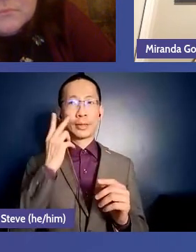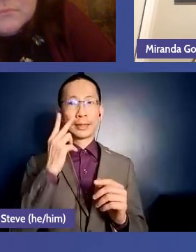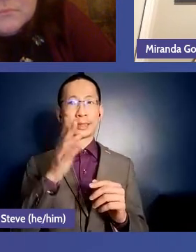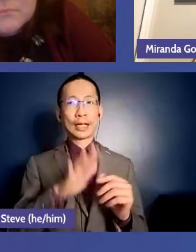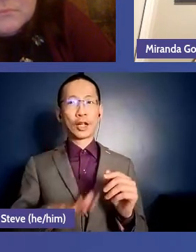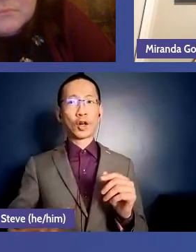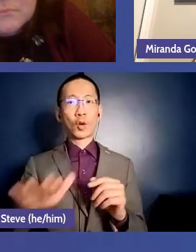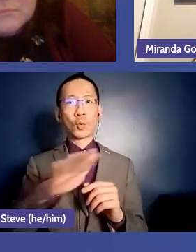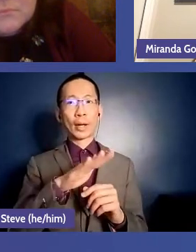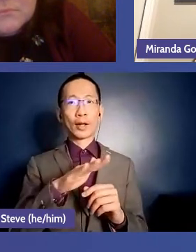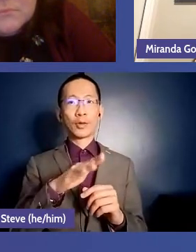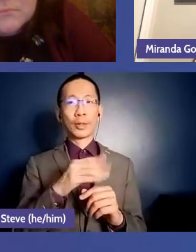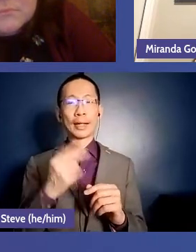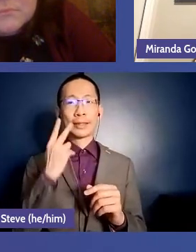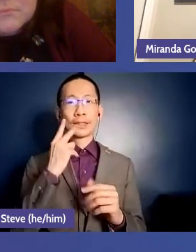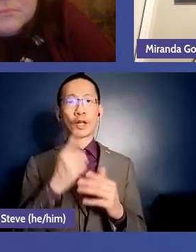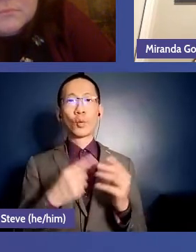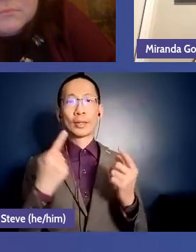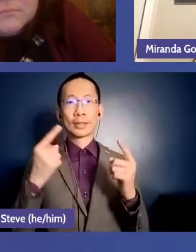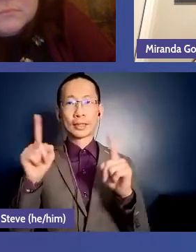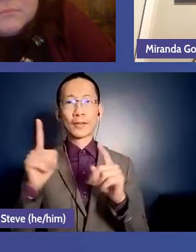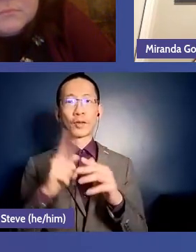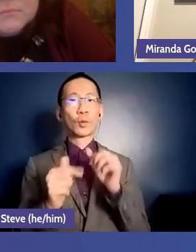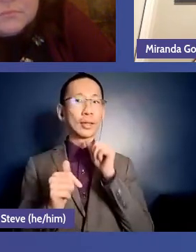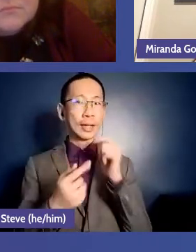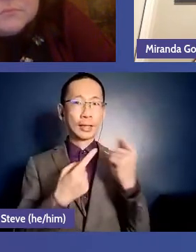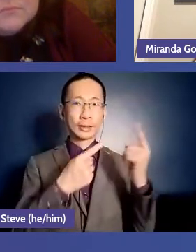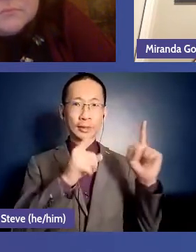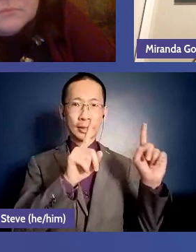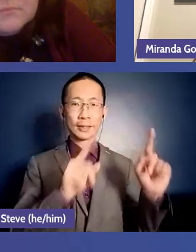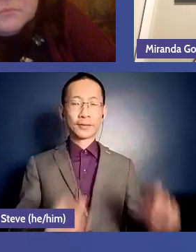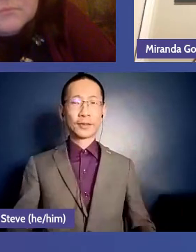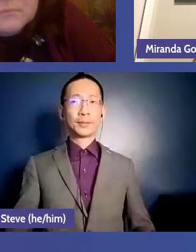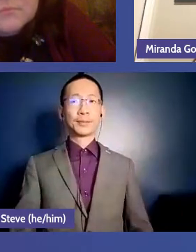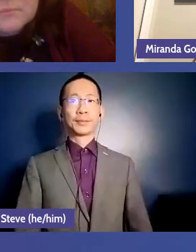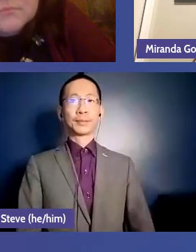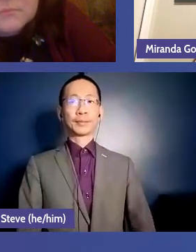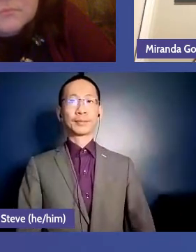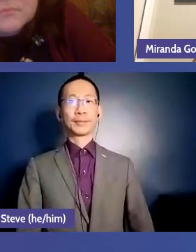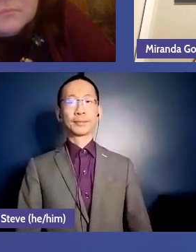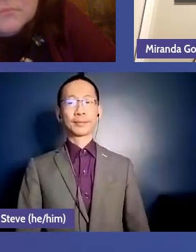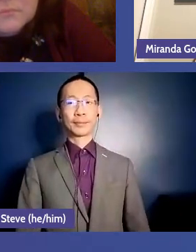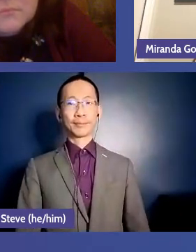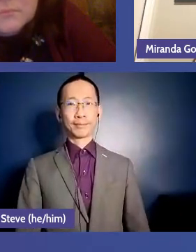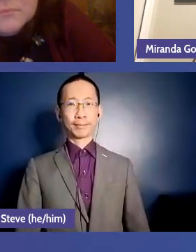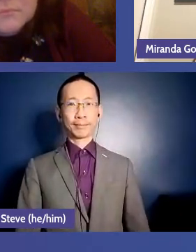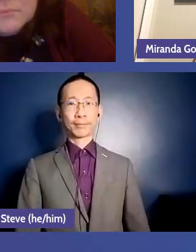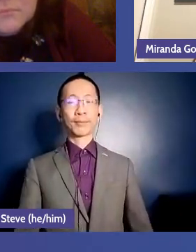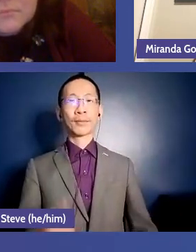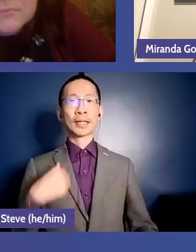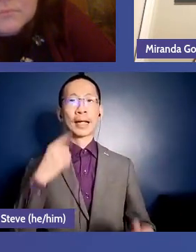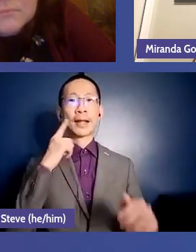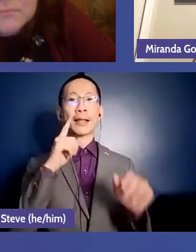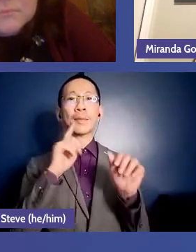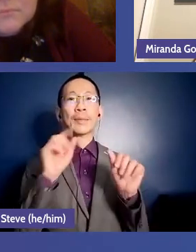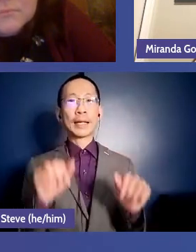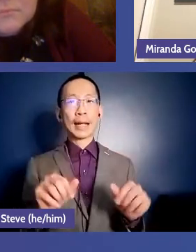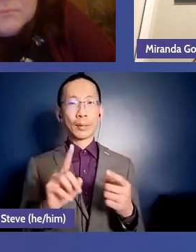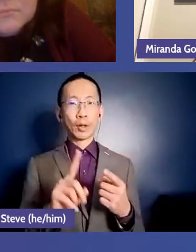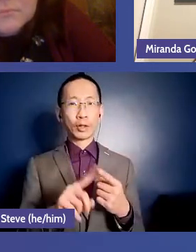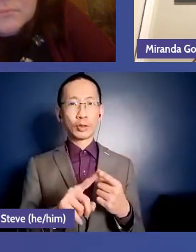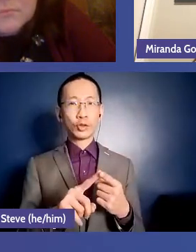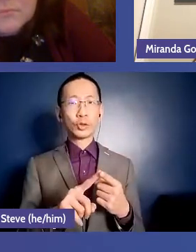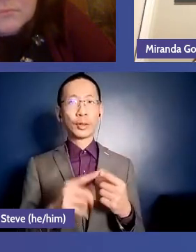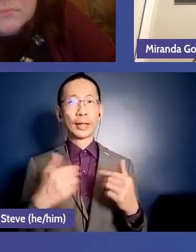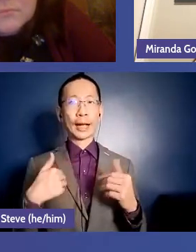around you and seeing what's successful and what's not. So I think being able to